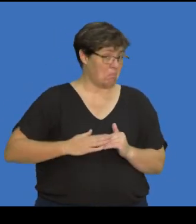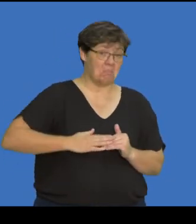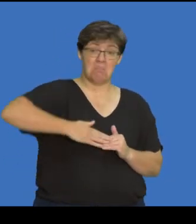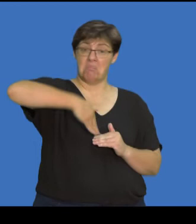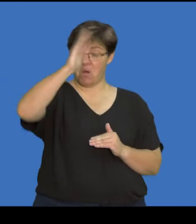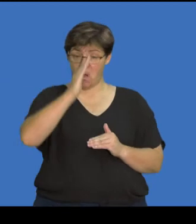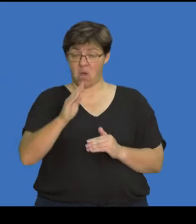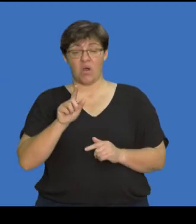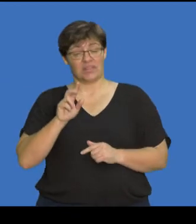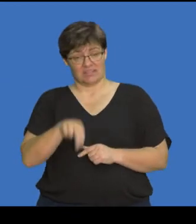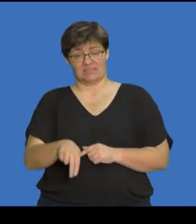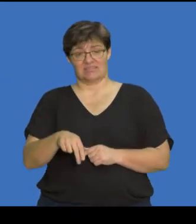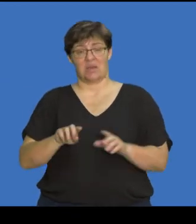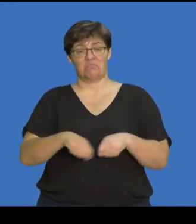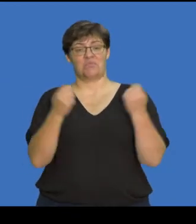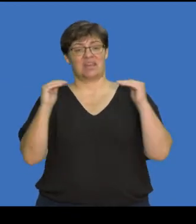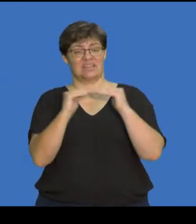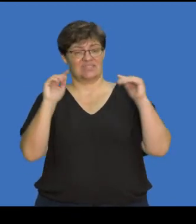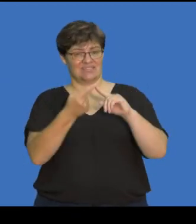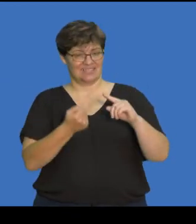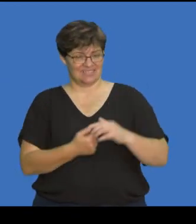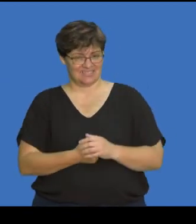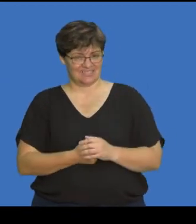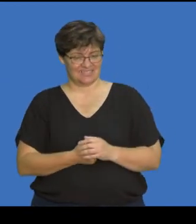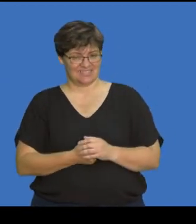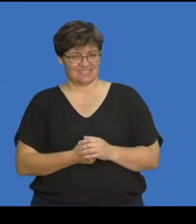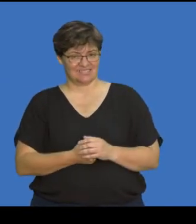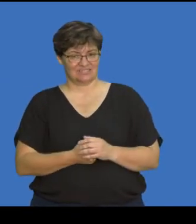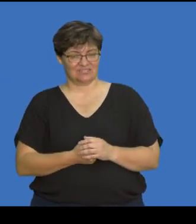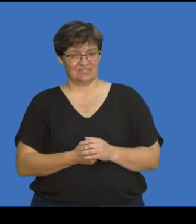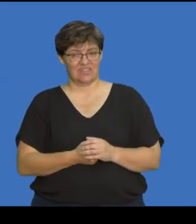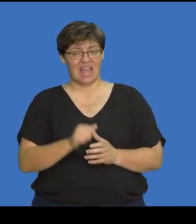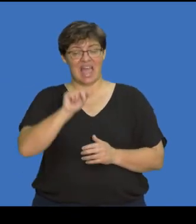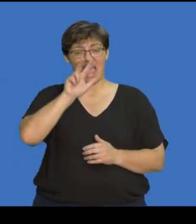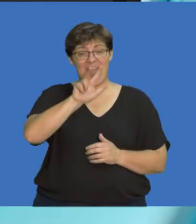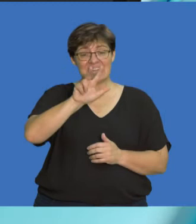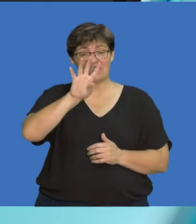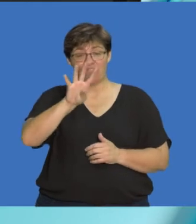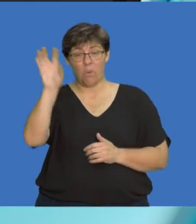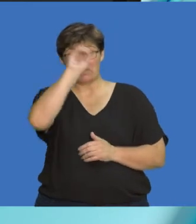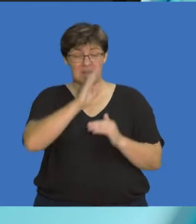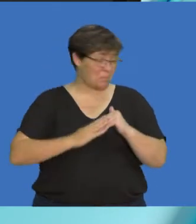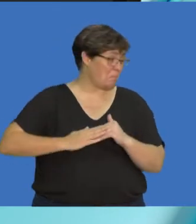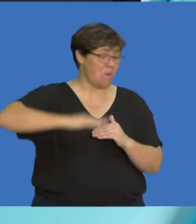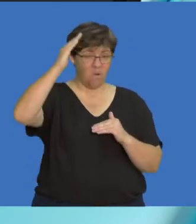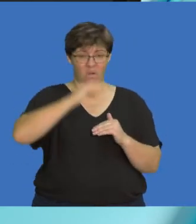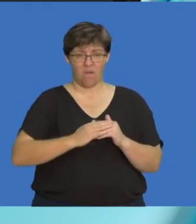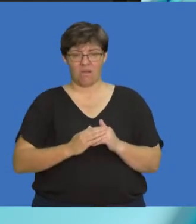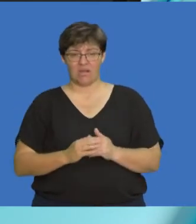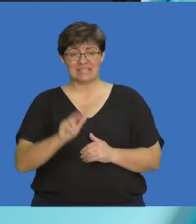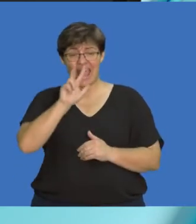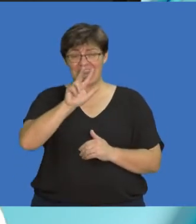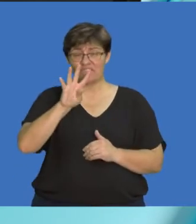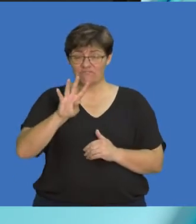more than the break-even point. In fact, it is 84% more. It is higher by